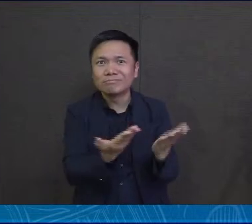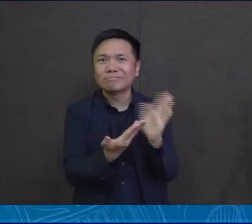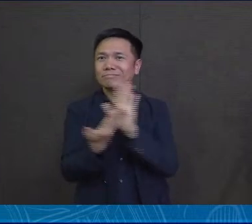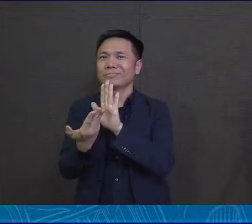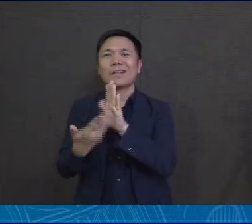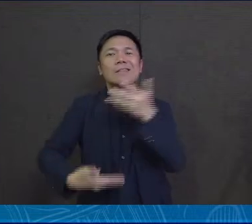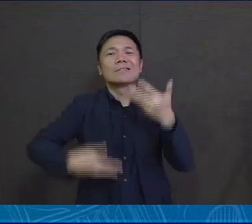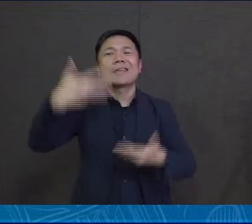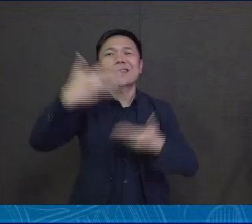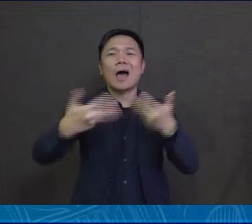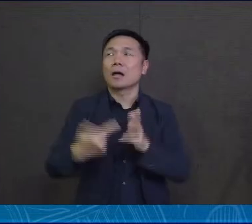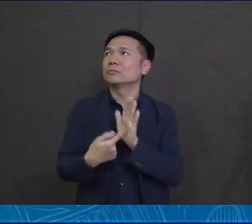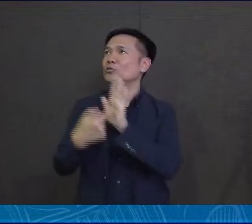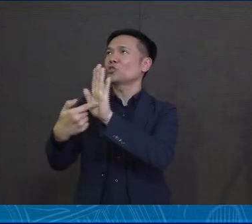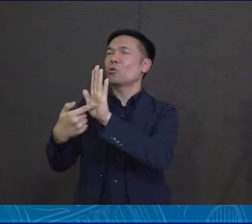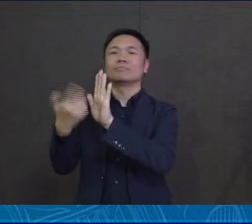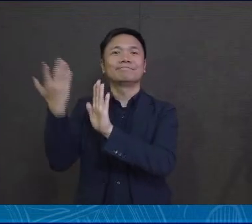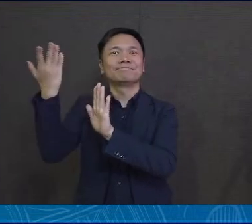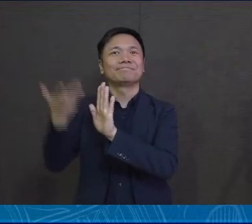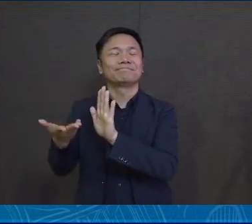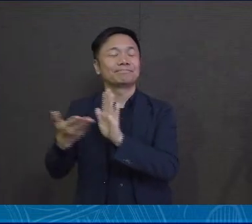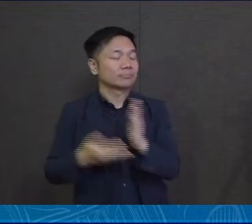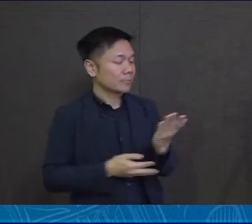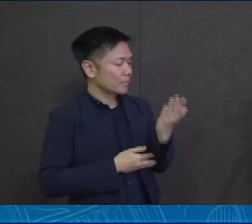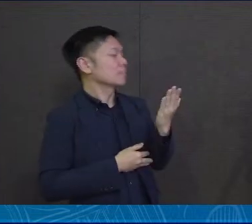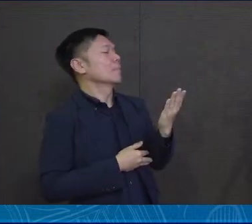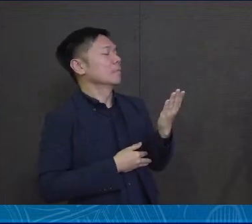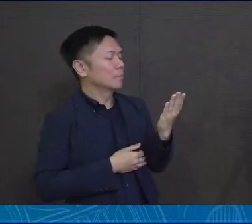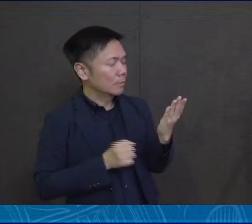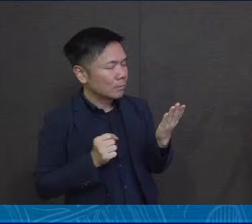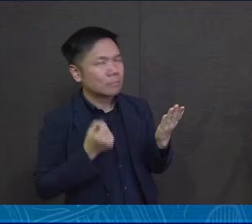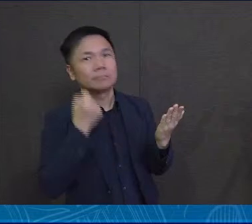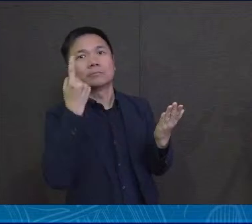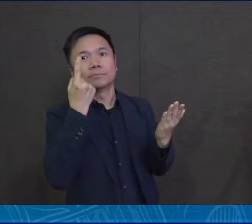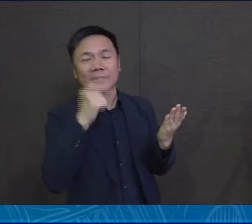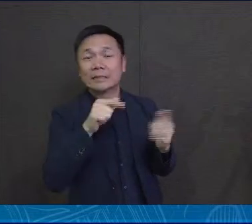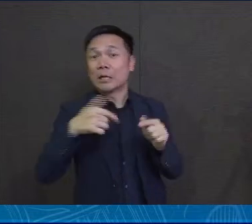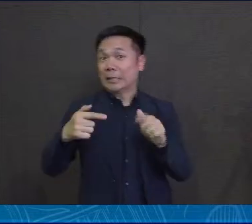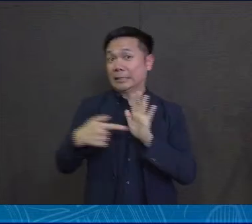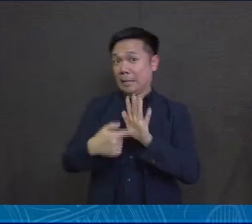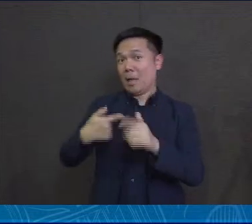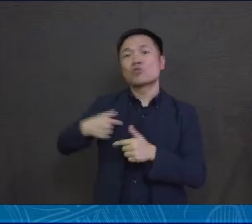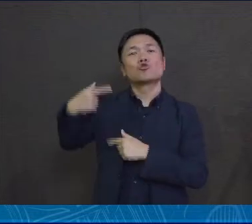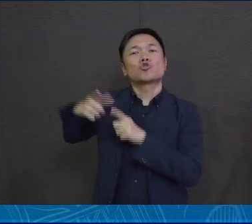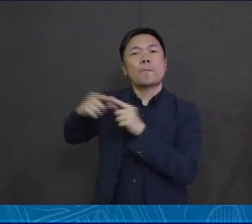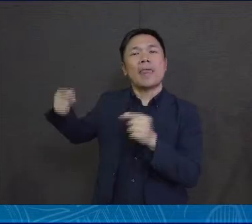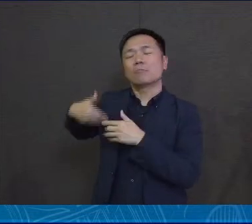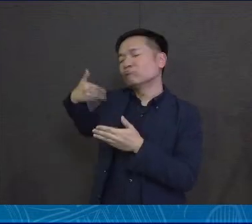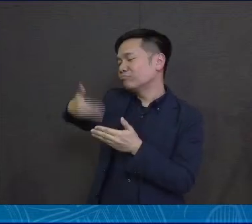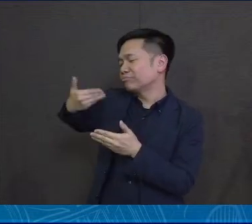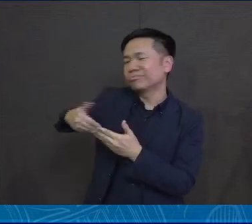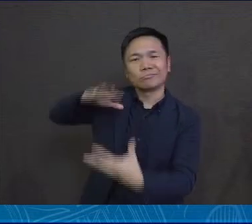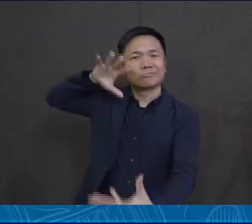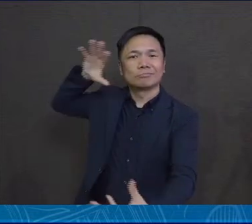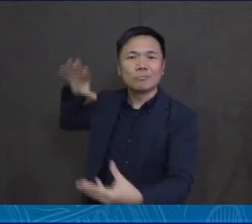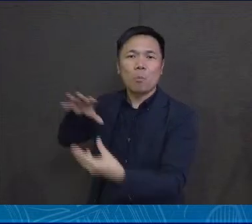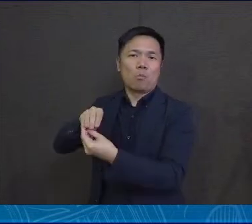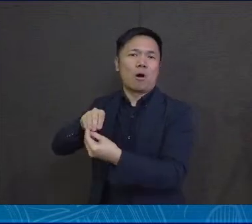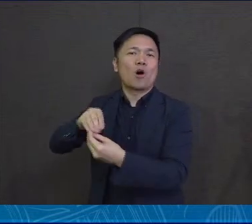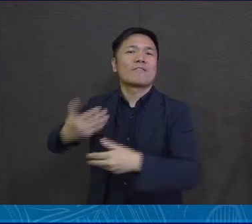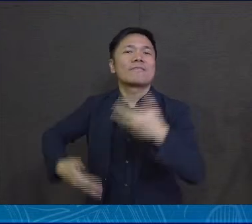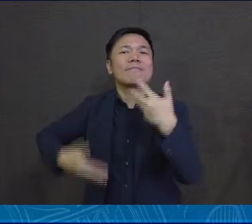we have a long record of record-taking all the disasters and try to